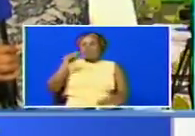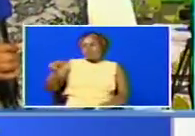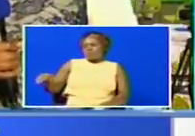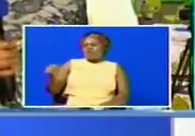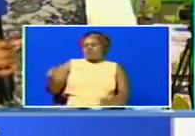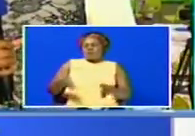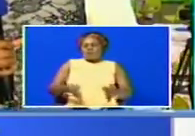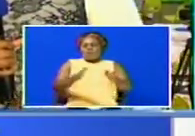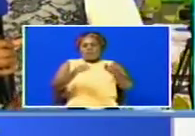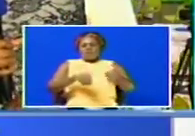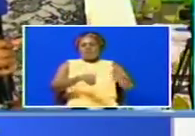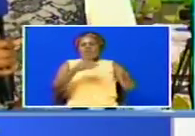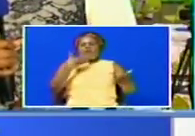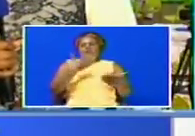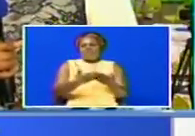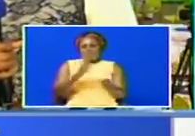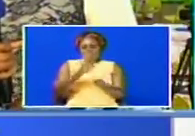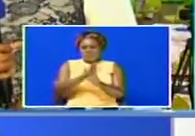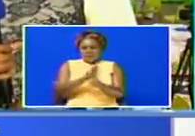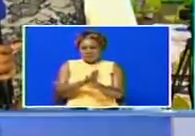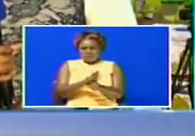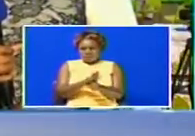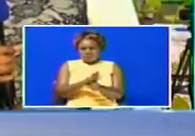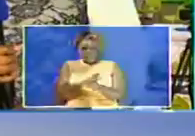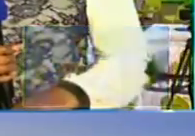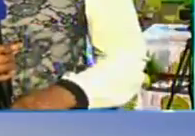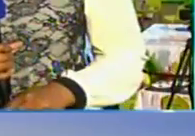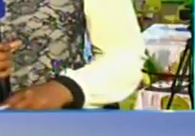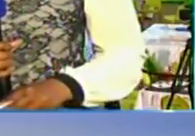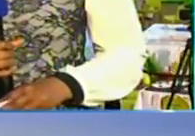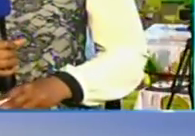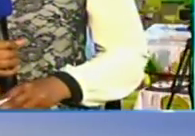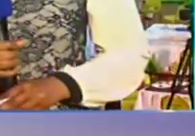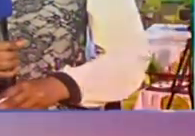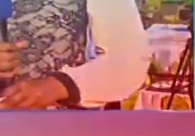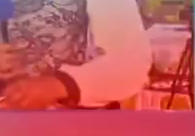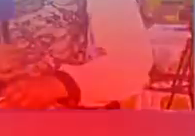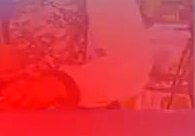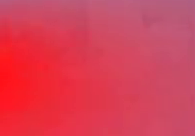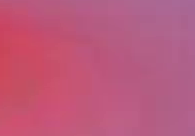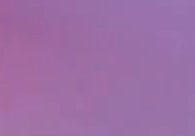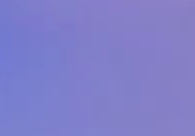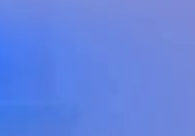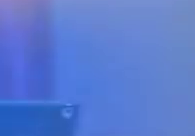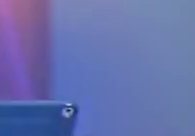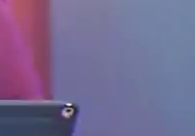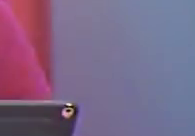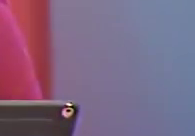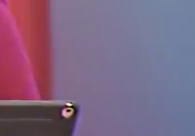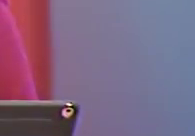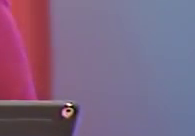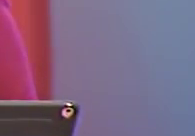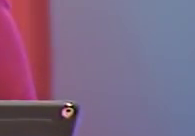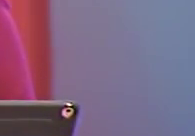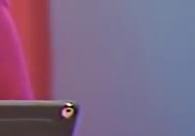way forward. Yvonne. Thank you very much for that, Rita Tinina, that comprehensive report from the National Tallying Centre at the Bomas of Kenya